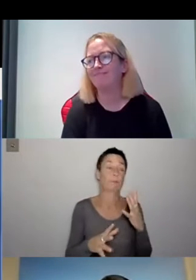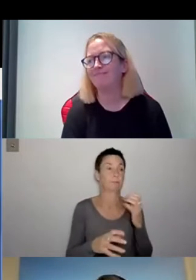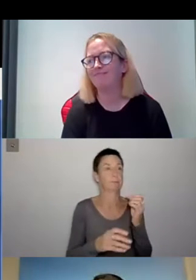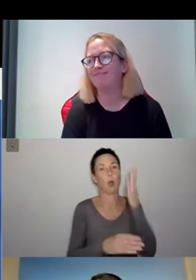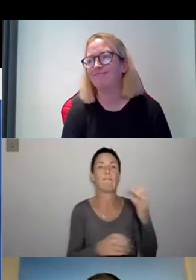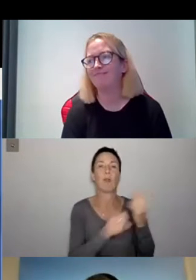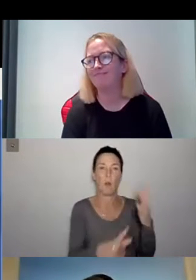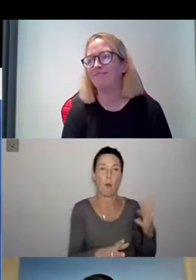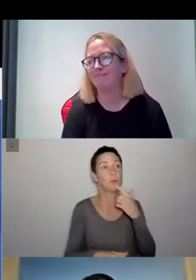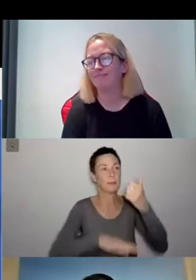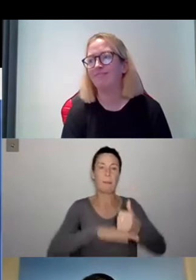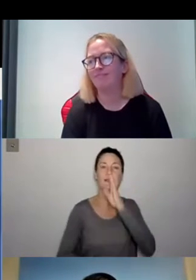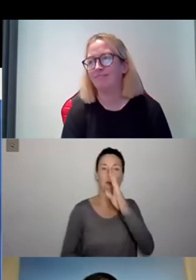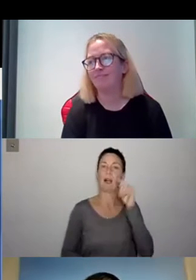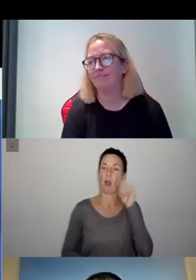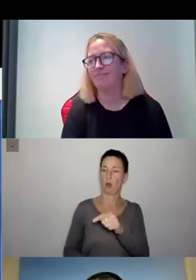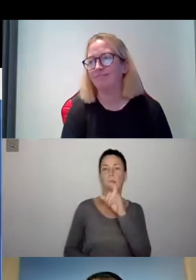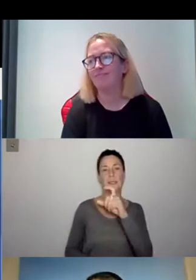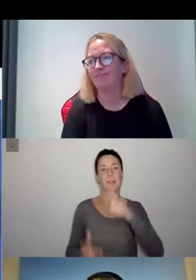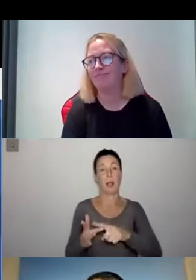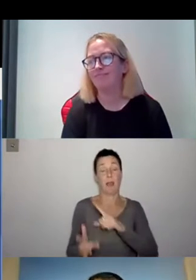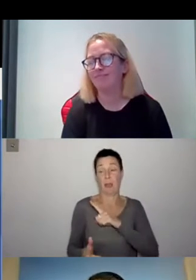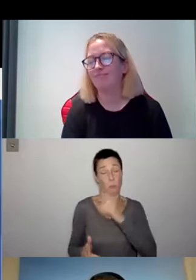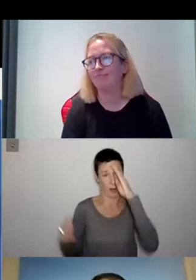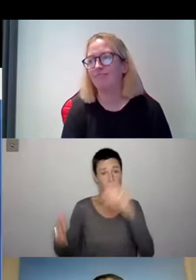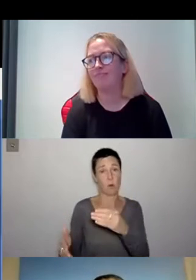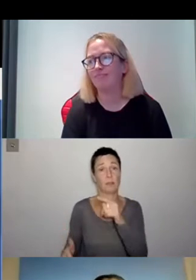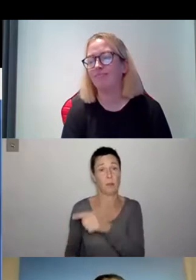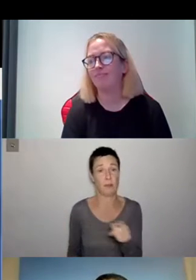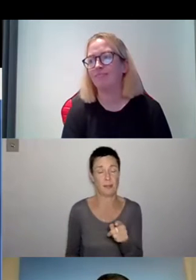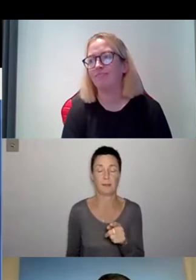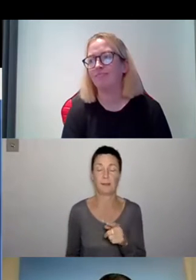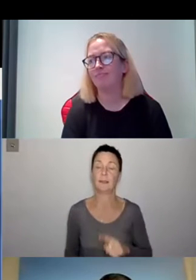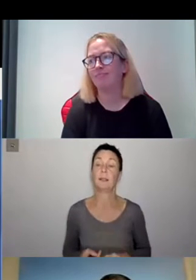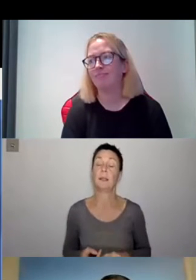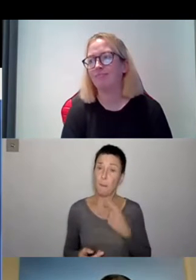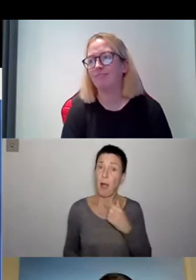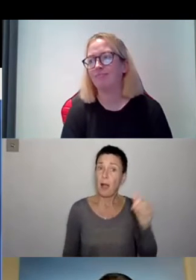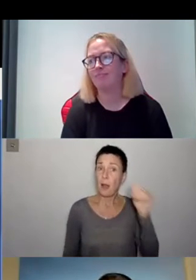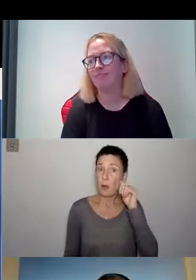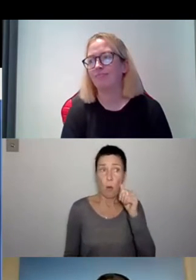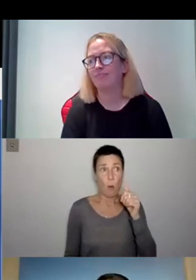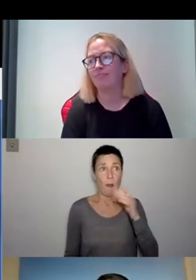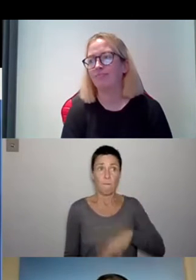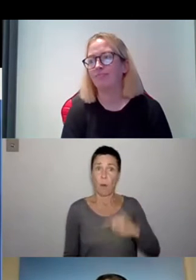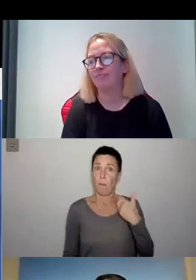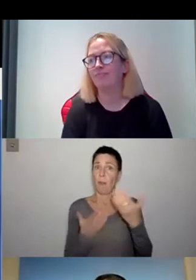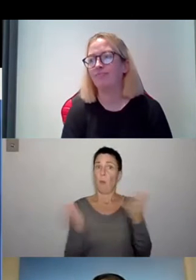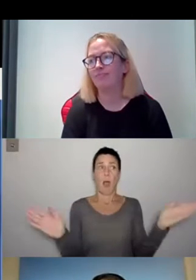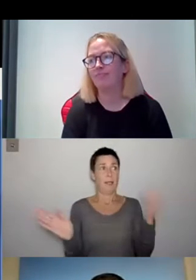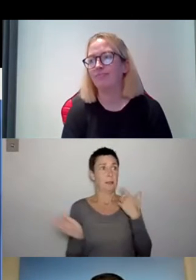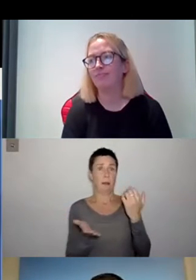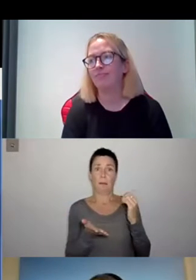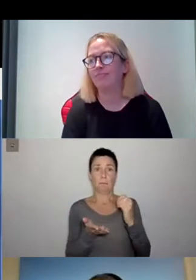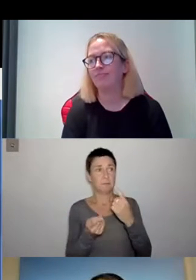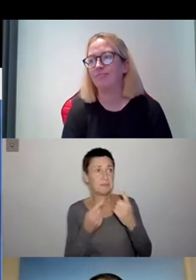based directly on that, and that's the only reason why I focus on CI users. But I do know from the wider literature that there